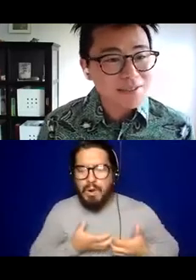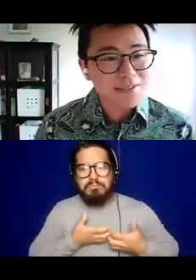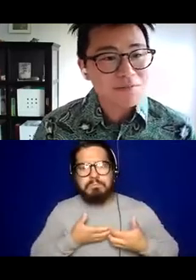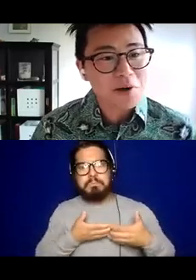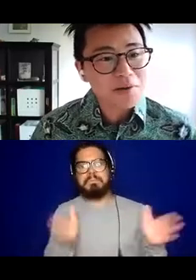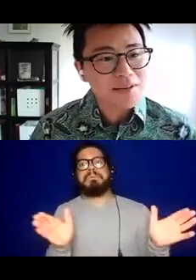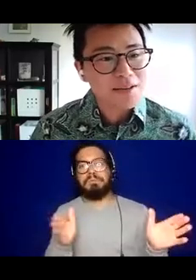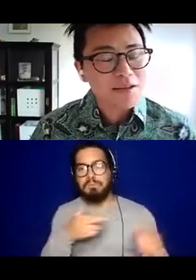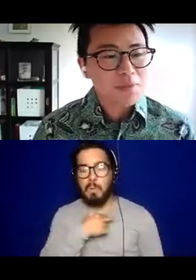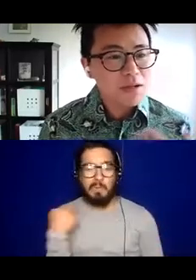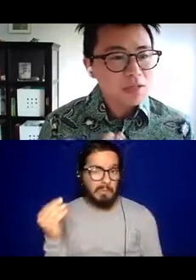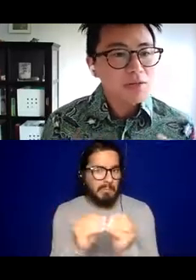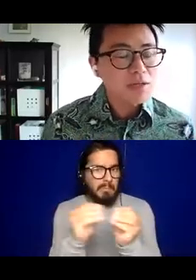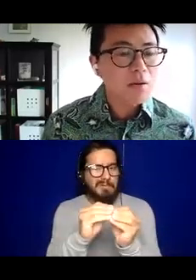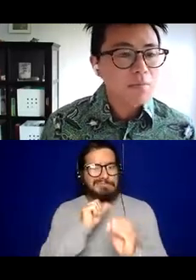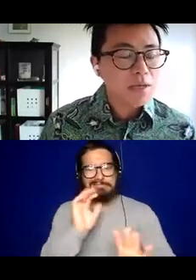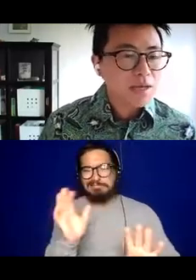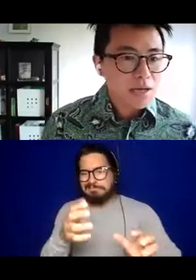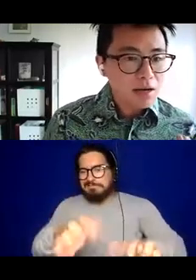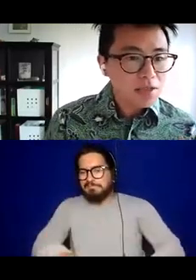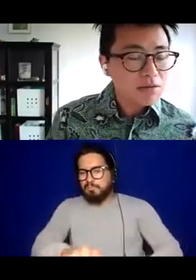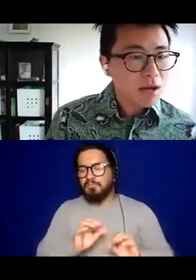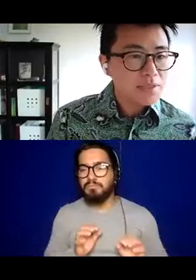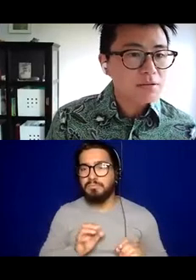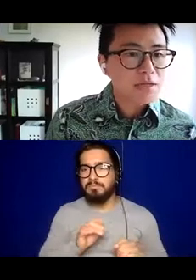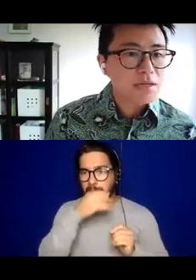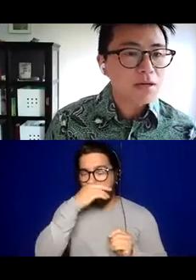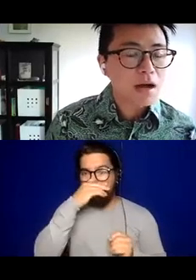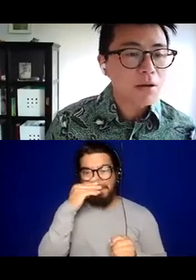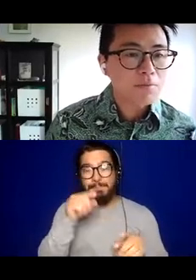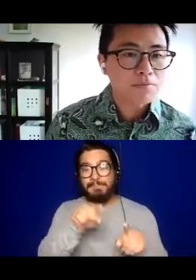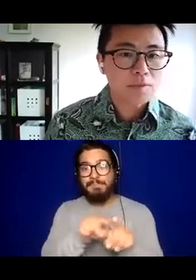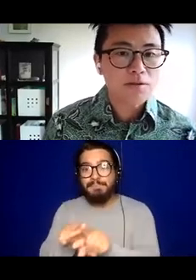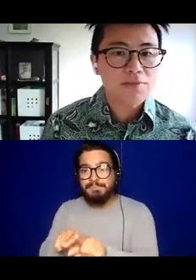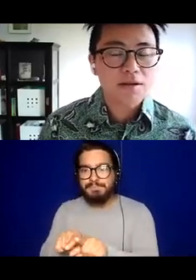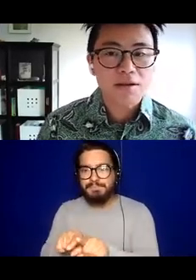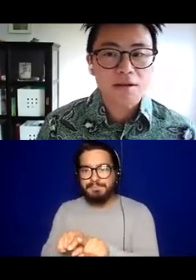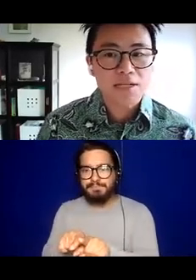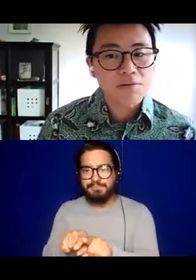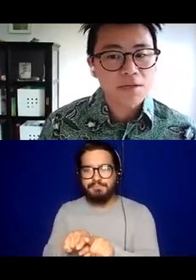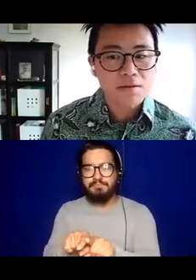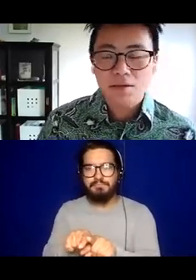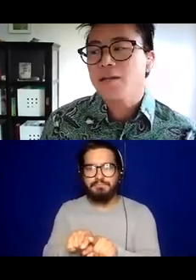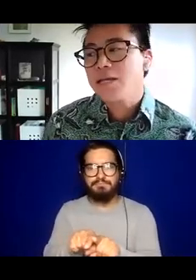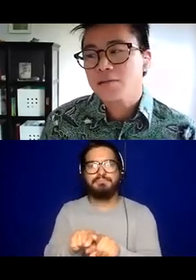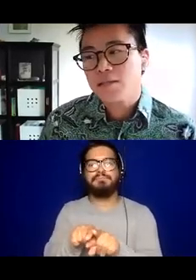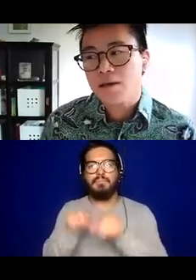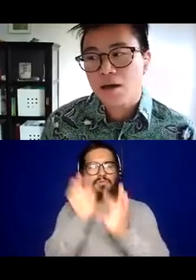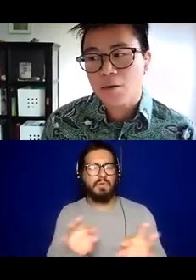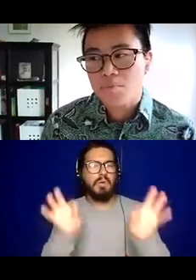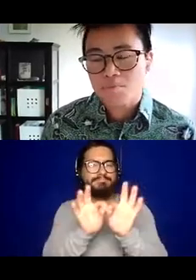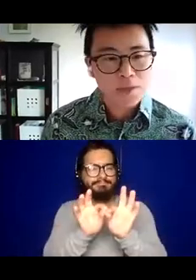security risks in part, but then also it also comes down to sort of the